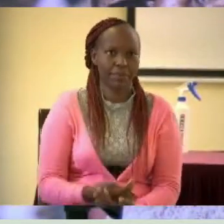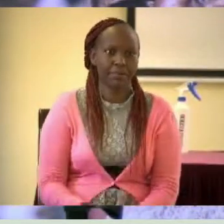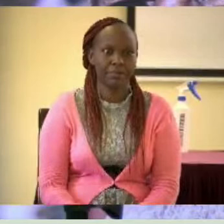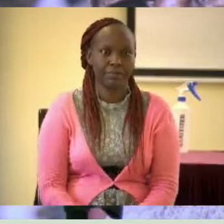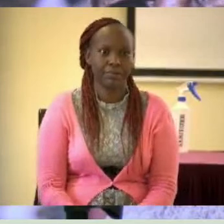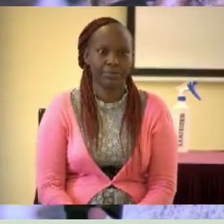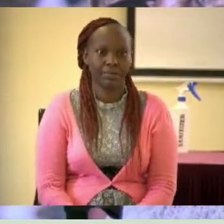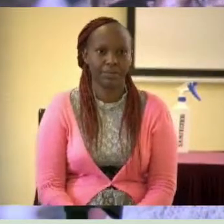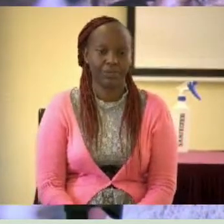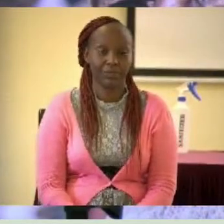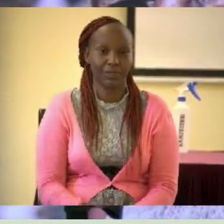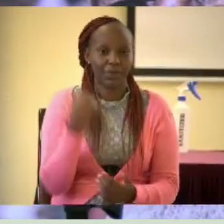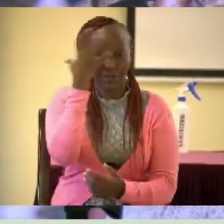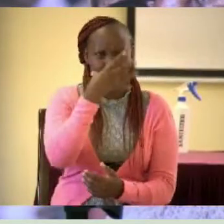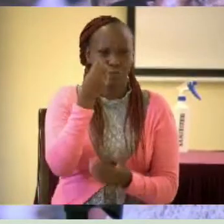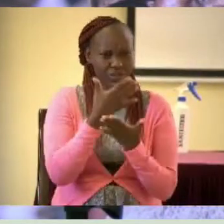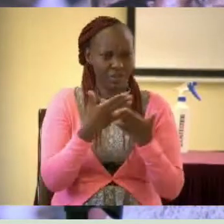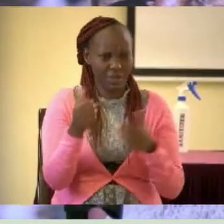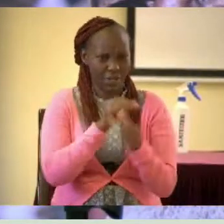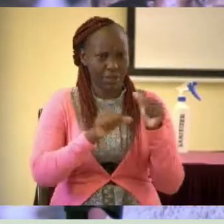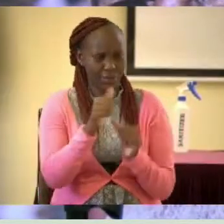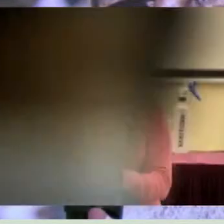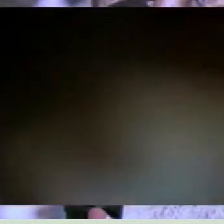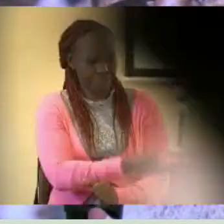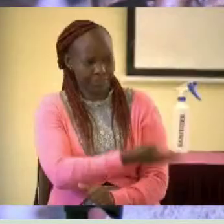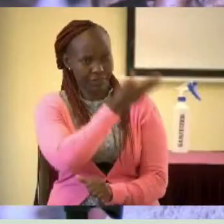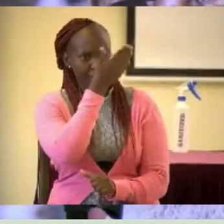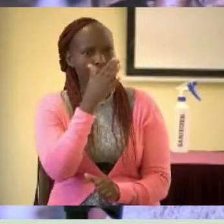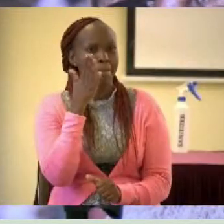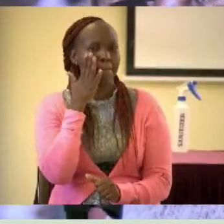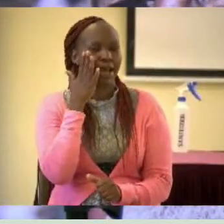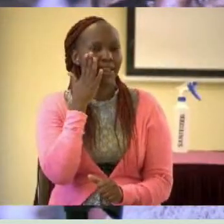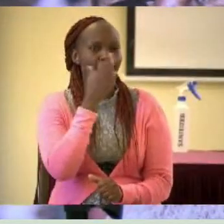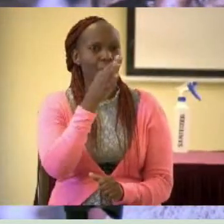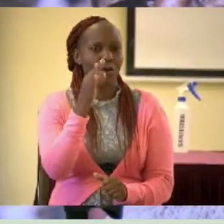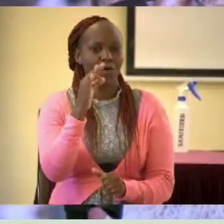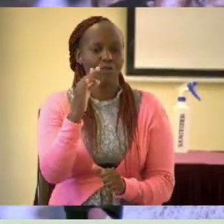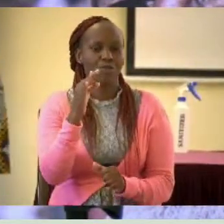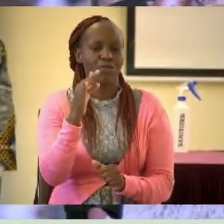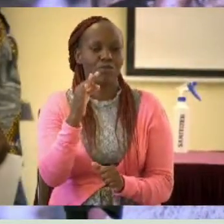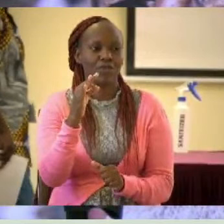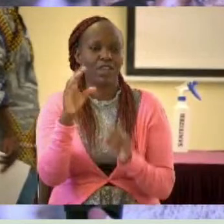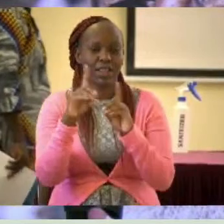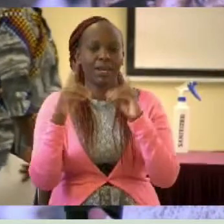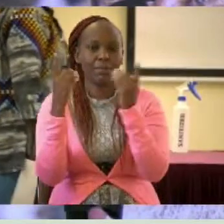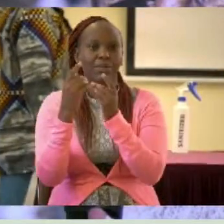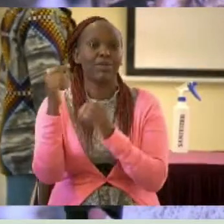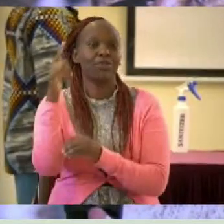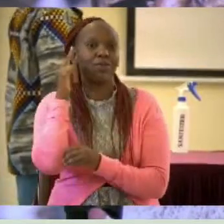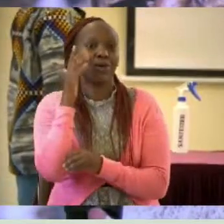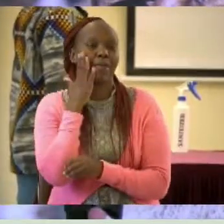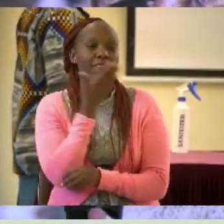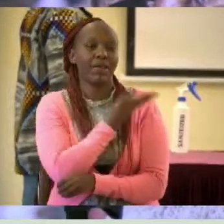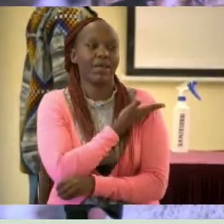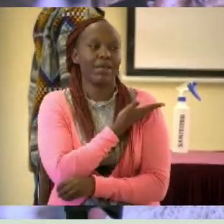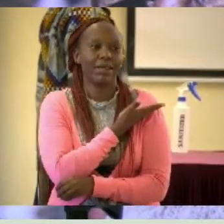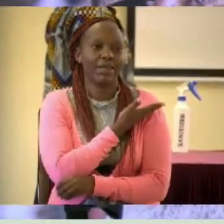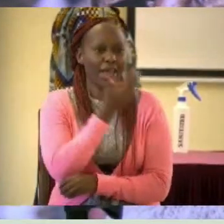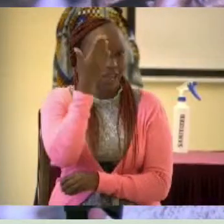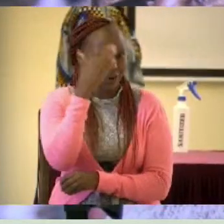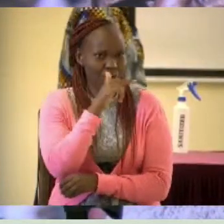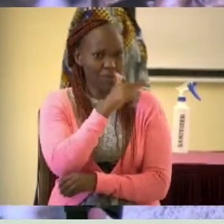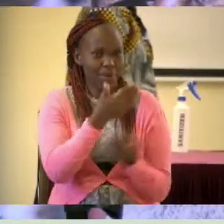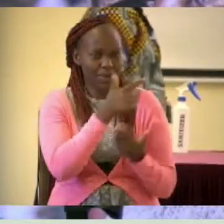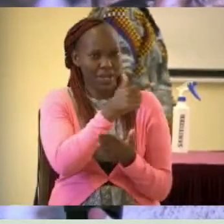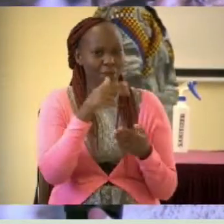the beautiful thing about her is that she is the mother of the Faculty of Law. I don't know whether she'll also